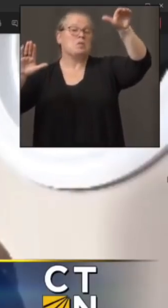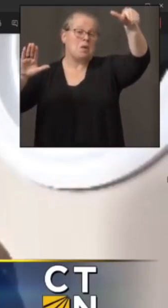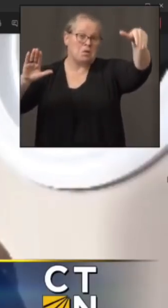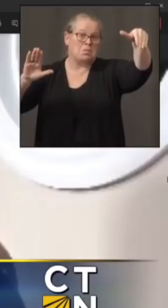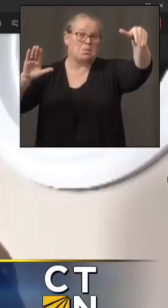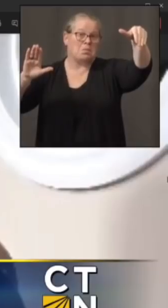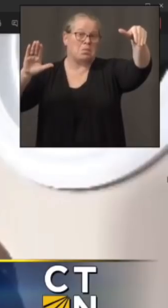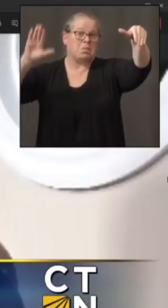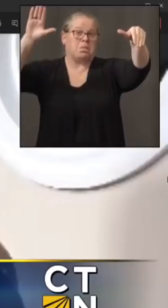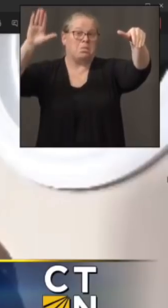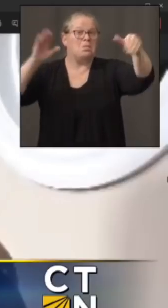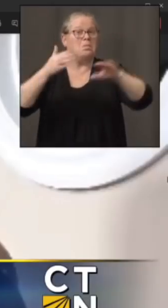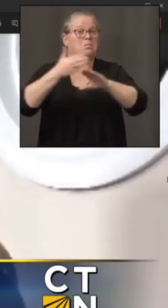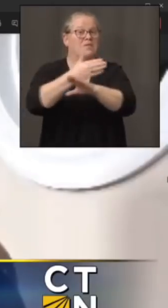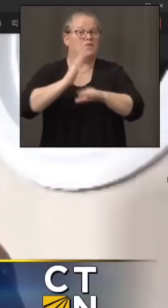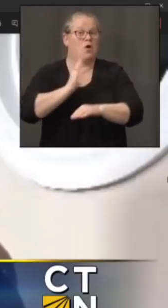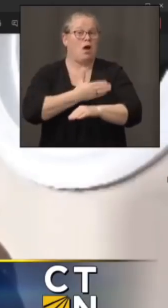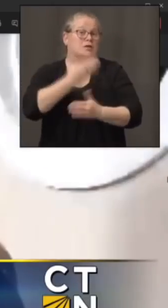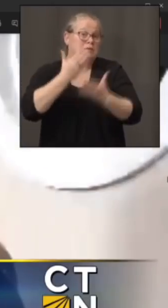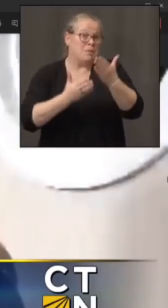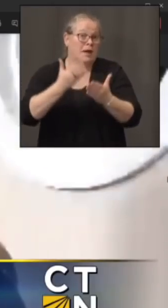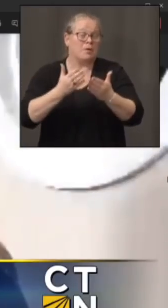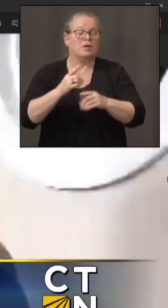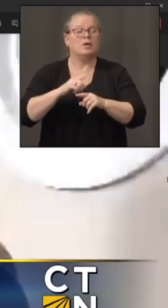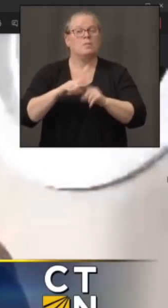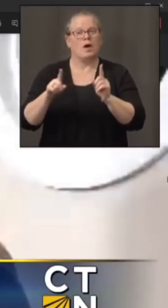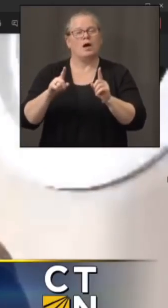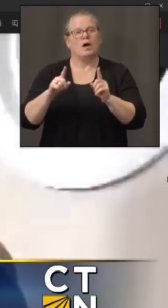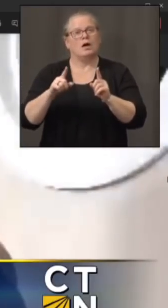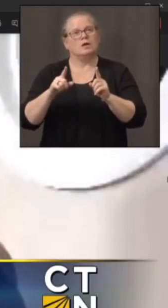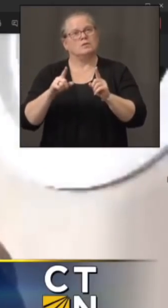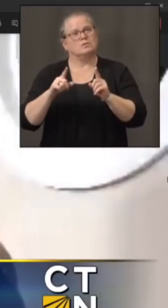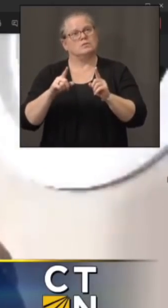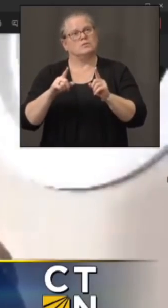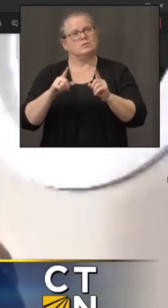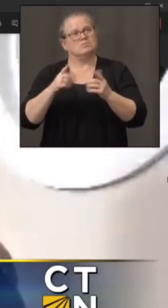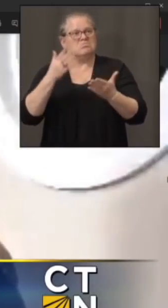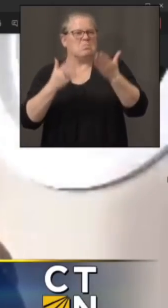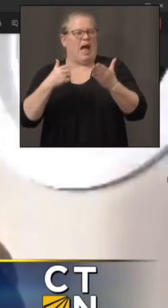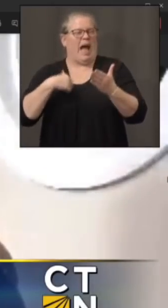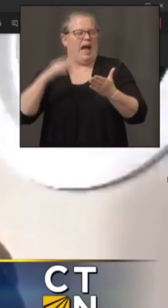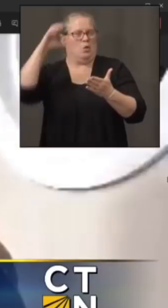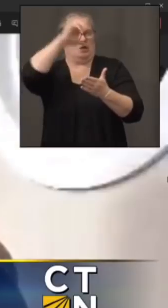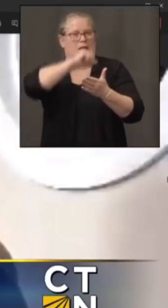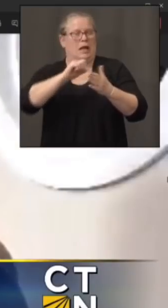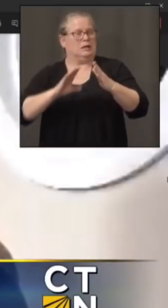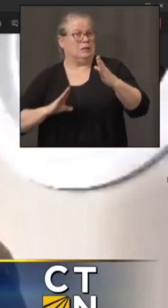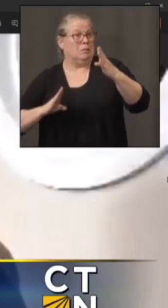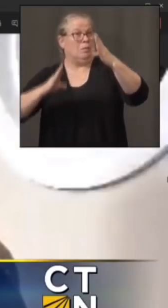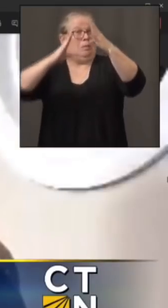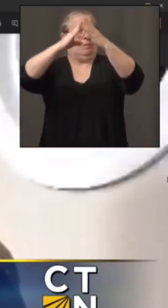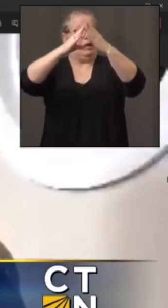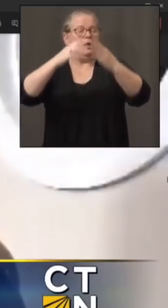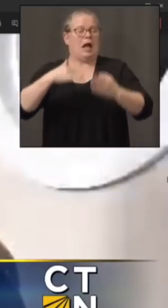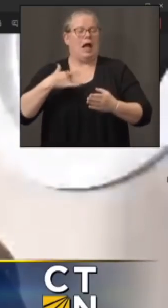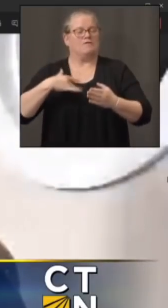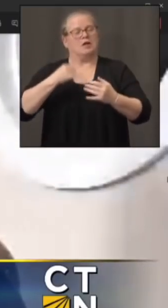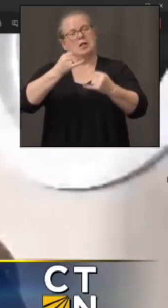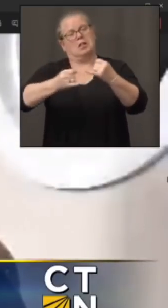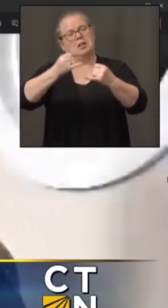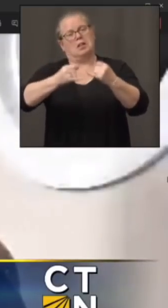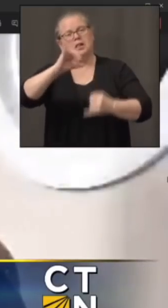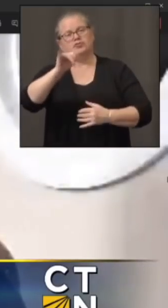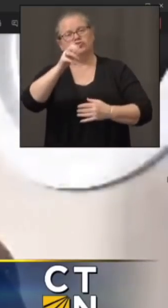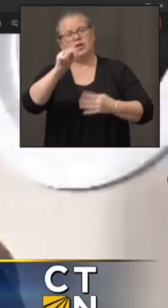policy response all around the nation and a consumer response. You'd be looking at a peak at some point in January. My guess is late January we